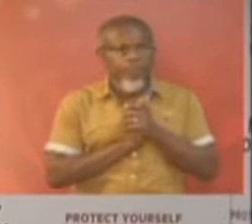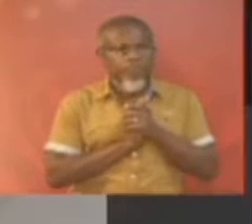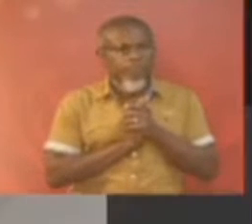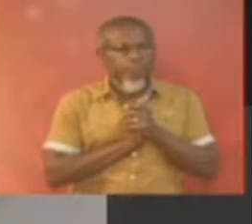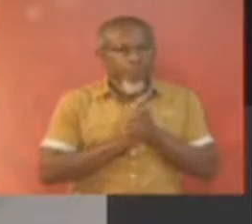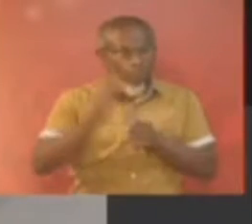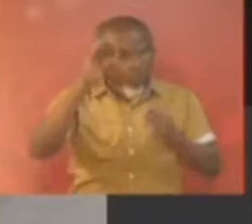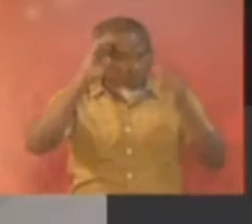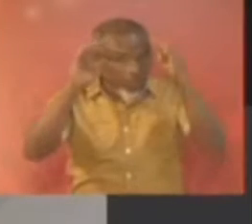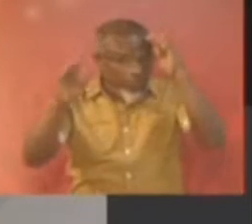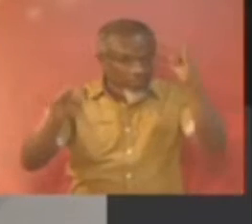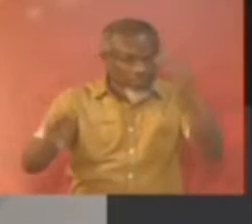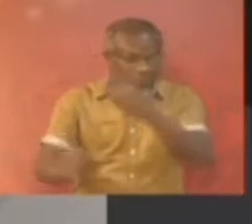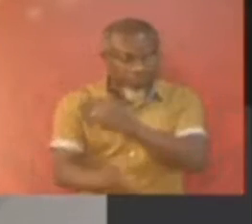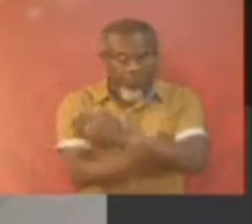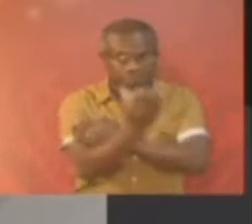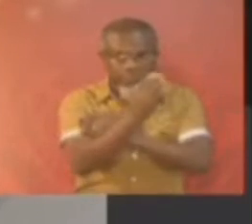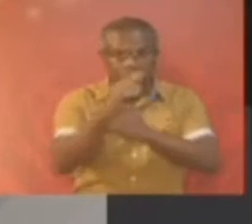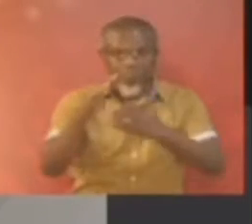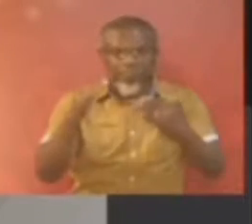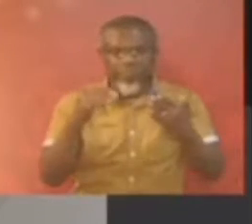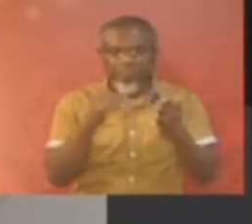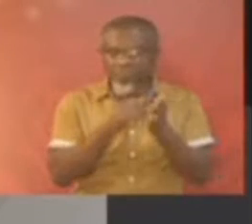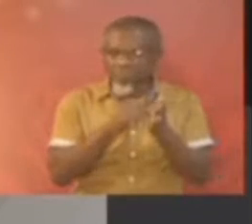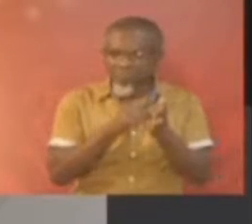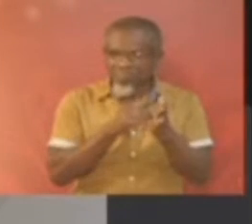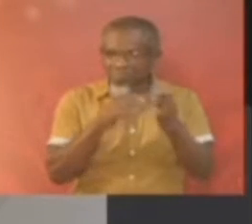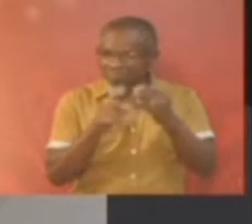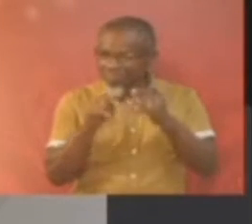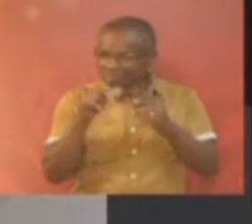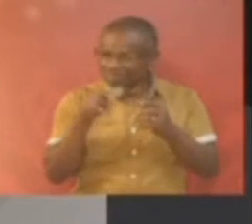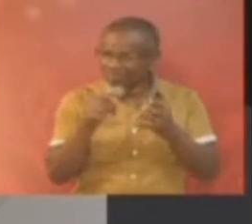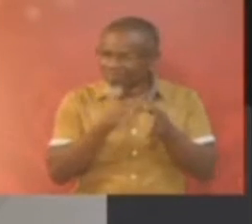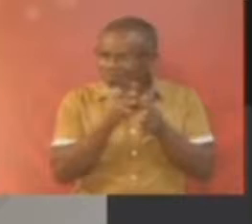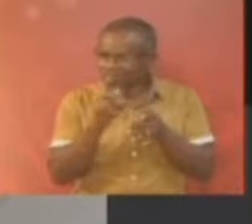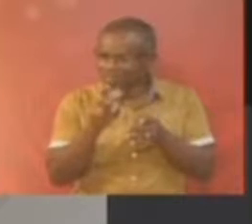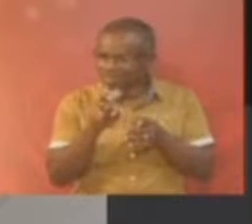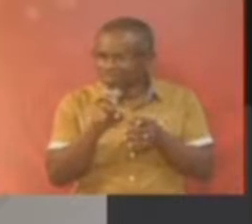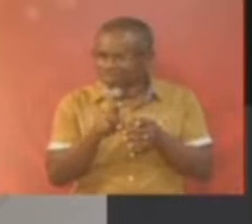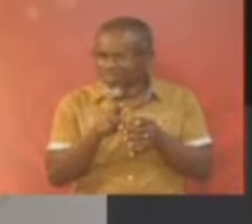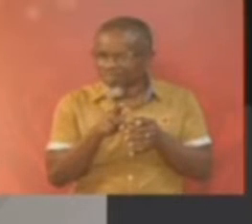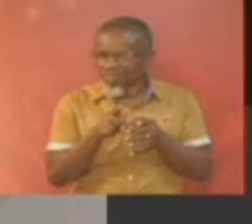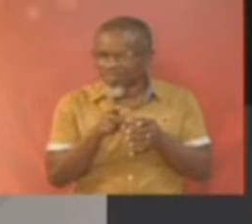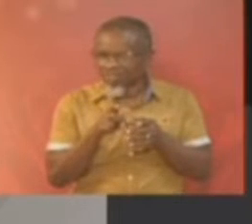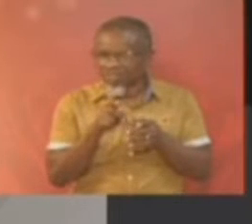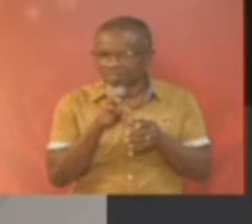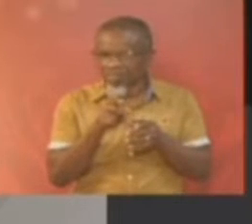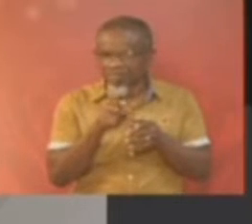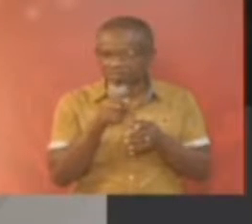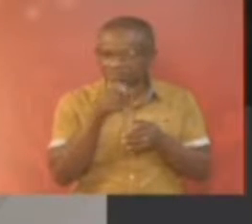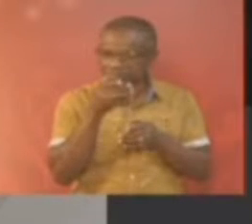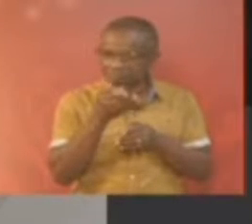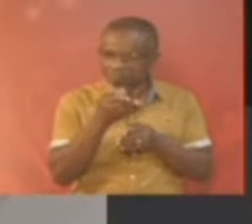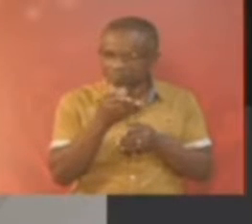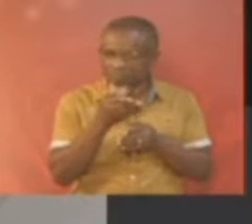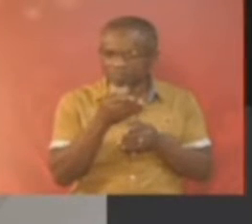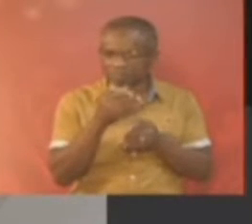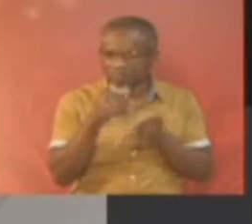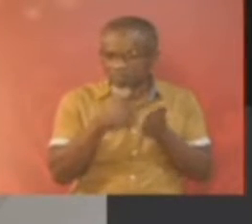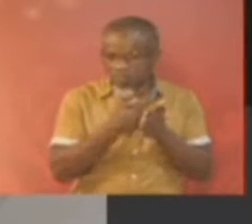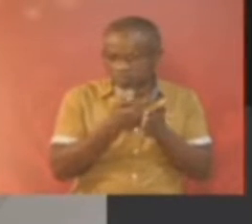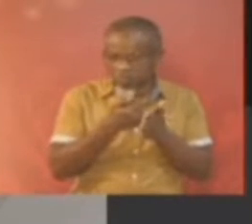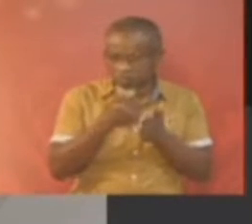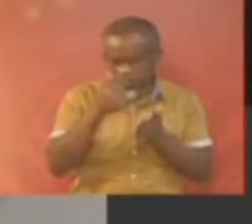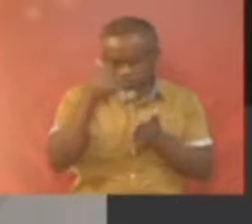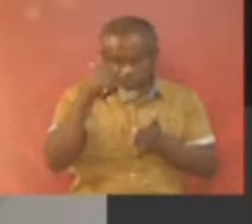Hi, good morning again. My question is to Dr. Siram Singh. The Facilities